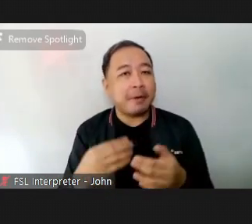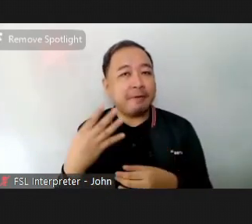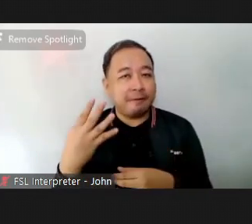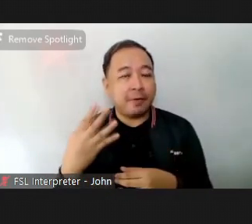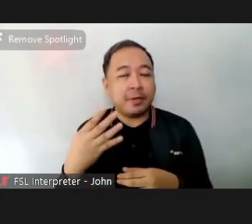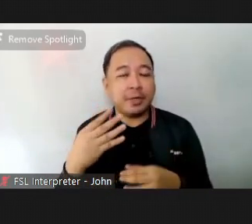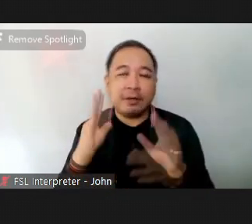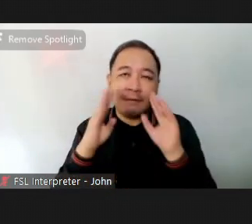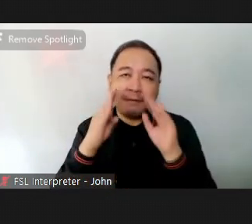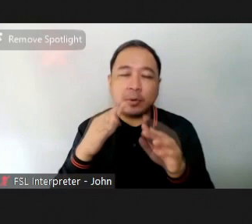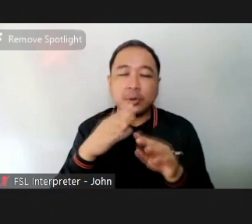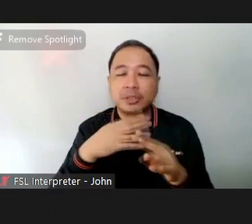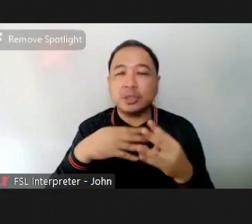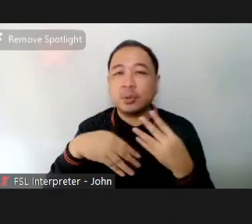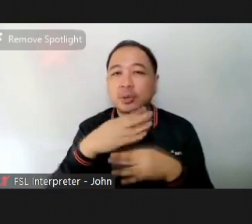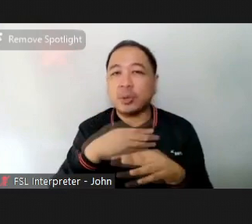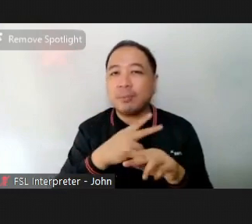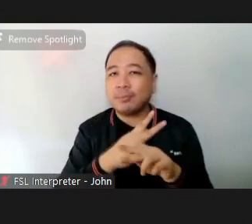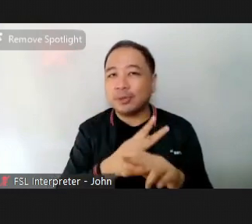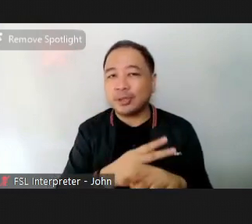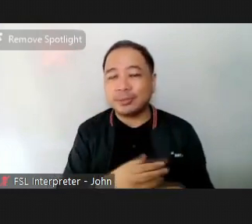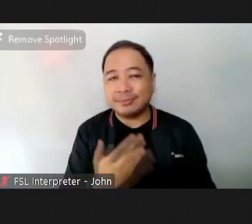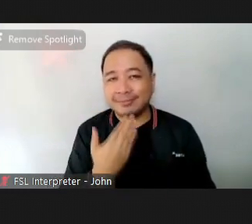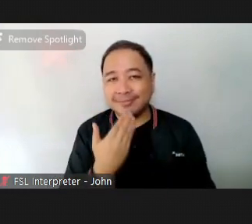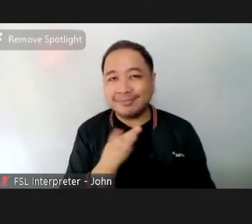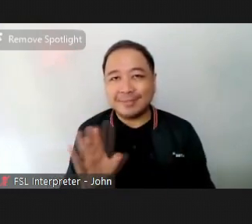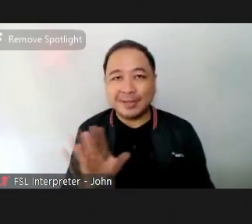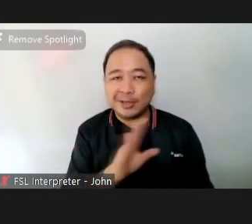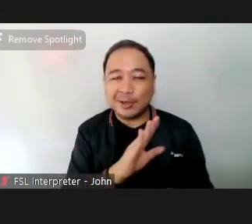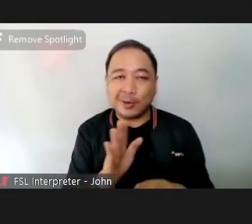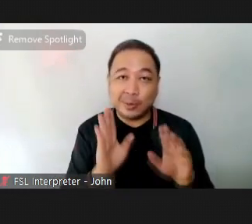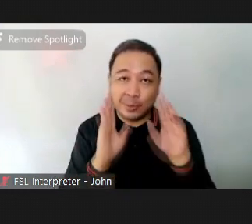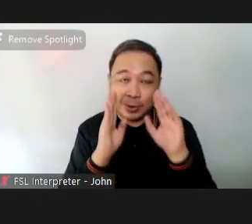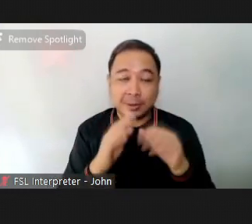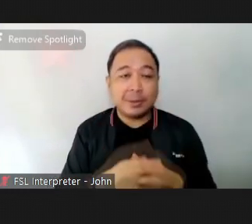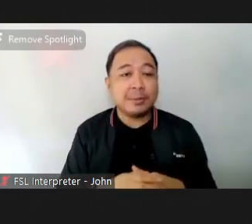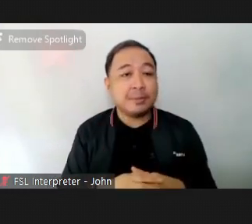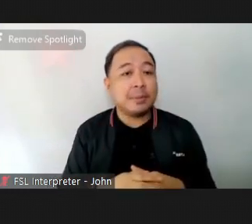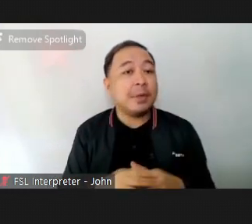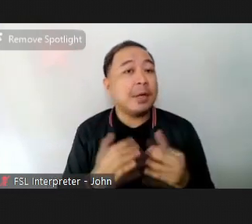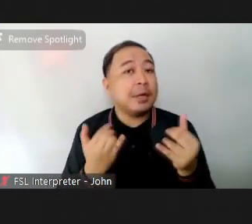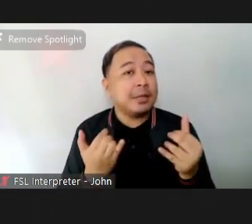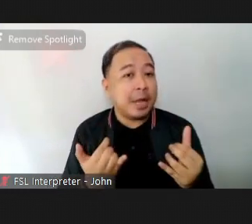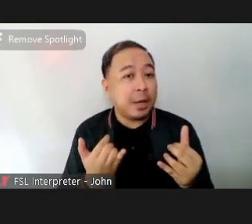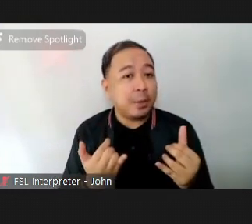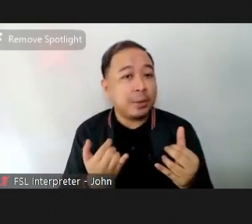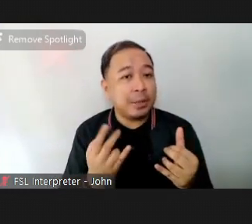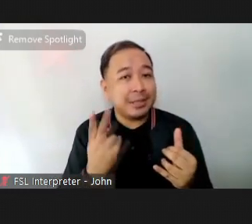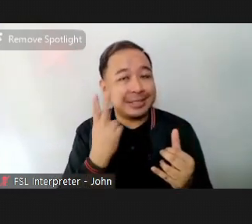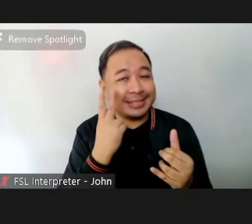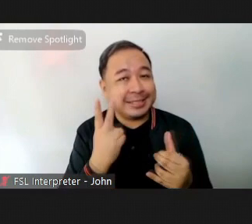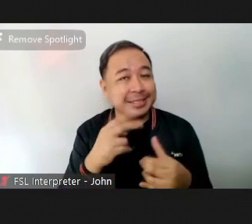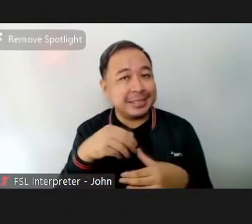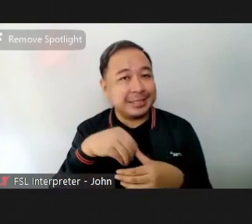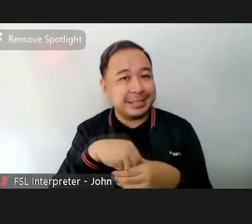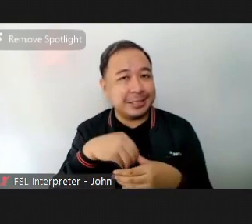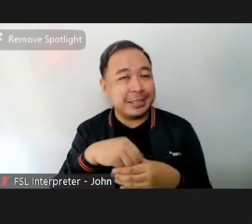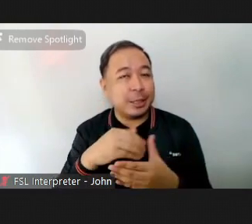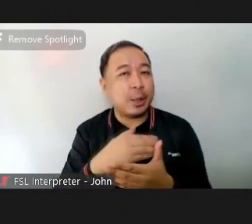social protection. No, maraming salamat mga kapatid sa inyong pakikinig. Ngayon naman, alaman natin kung ano ang lalamanin ng susunod na